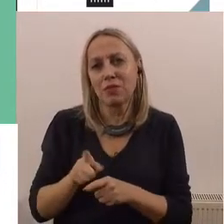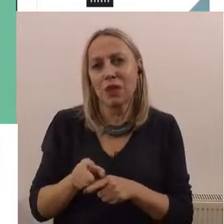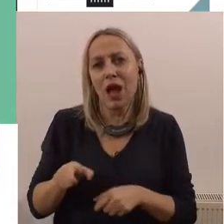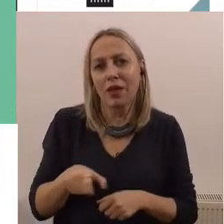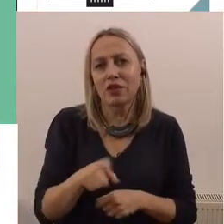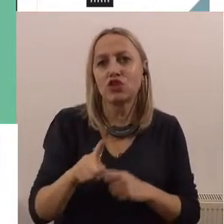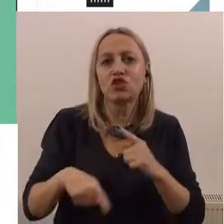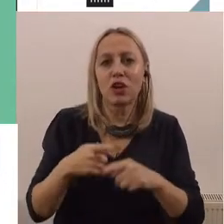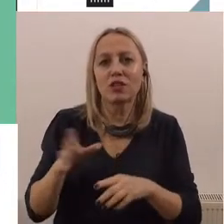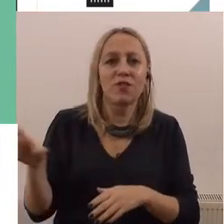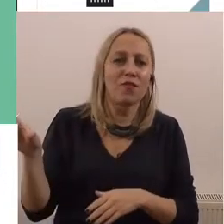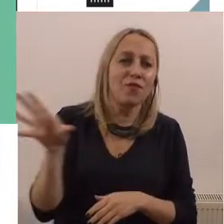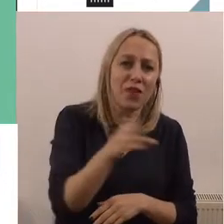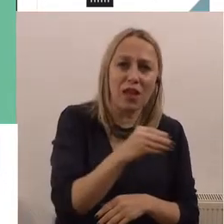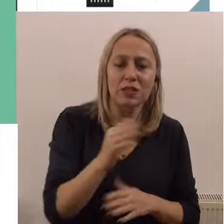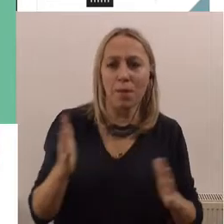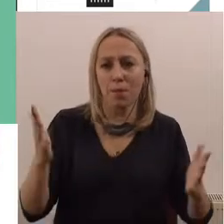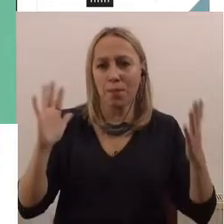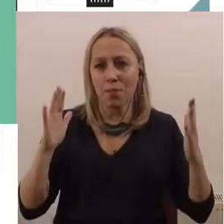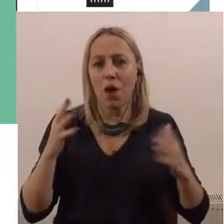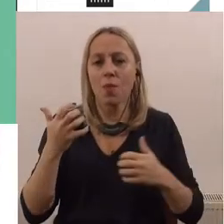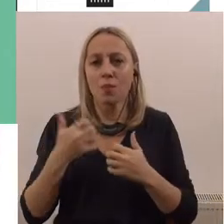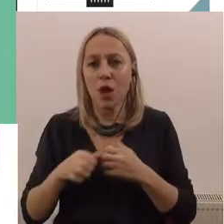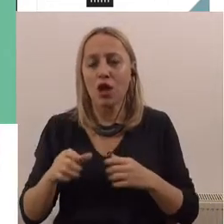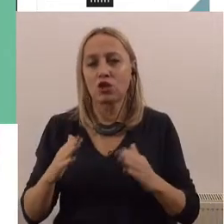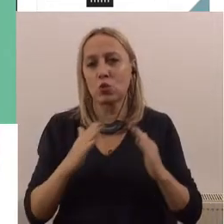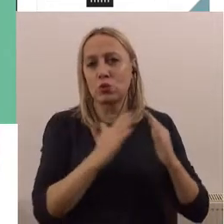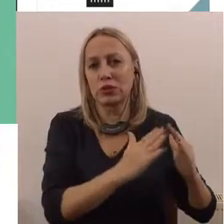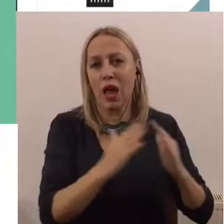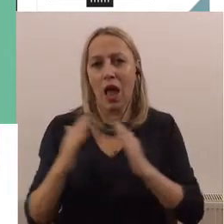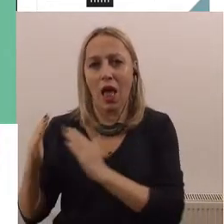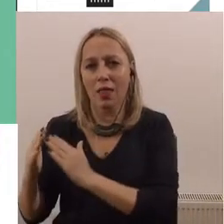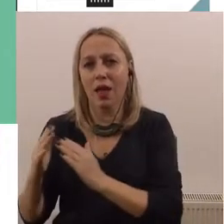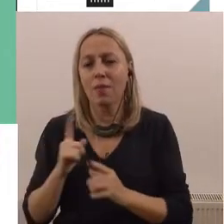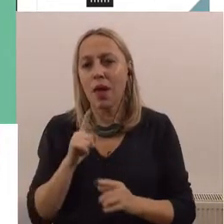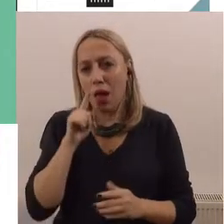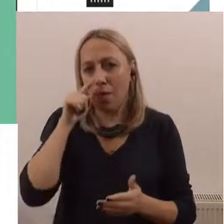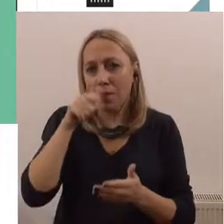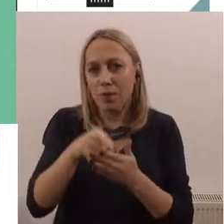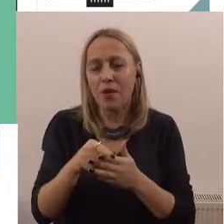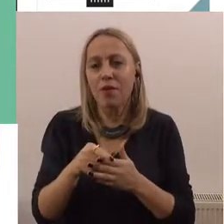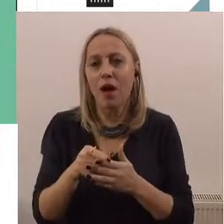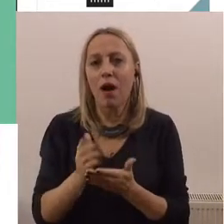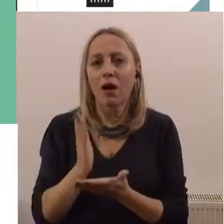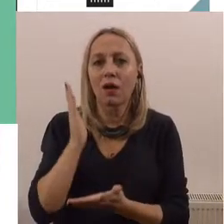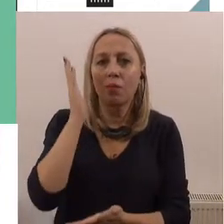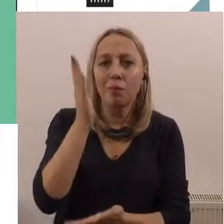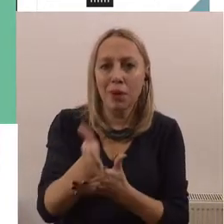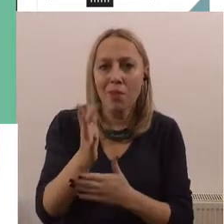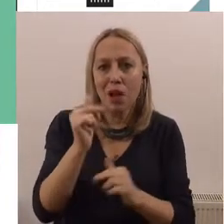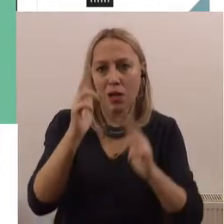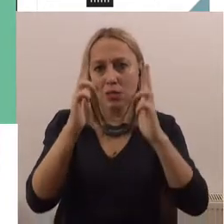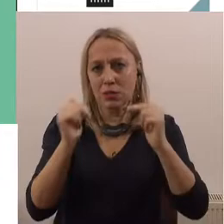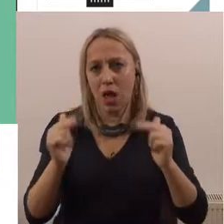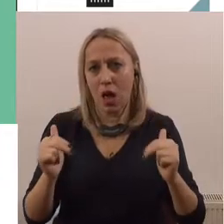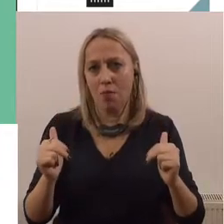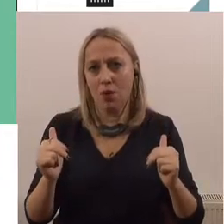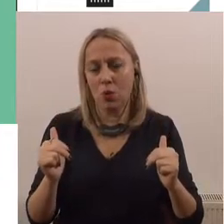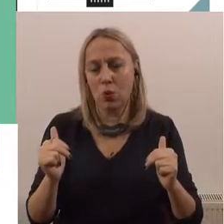was that, okay, we can't do anything for longer because all the rain is under